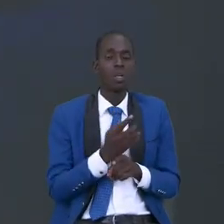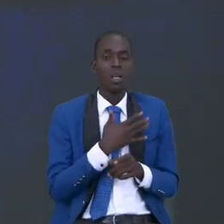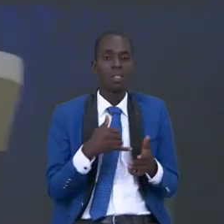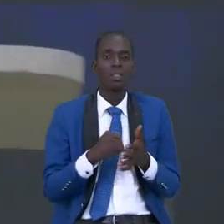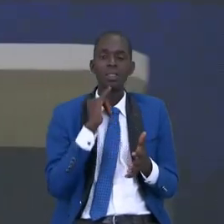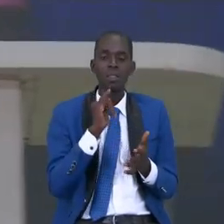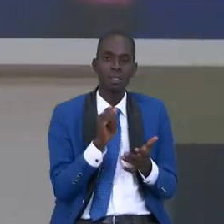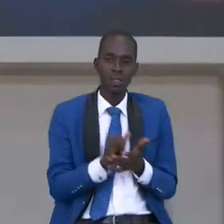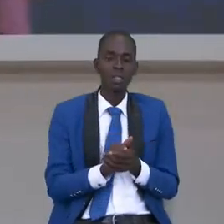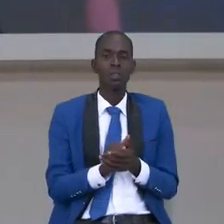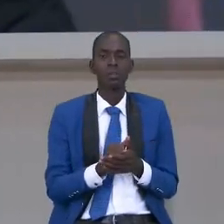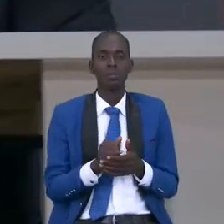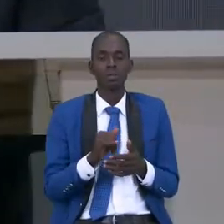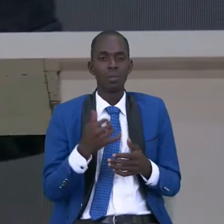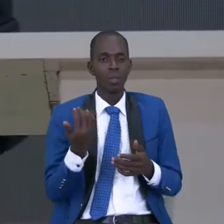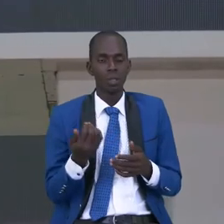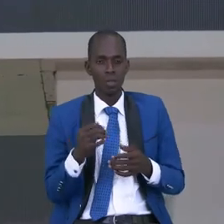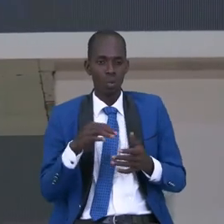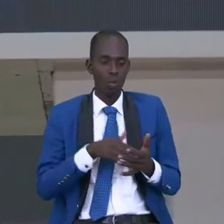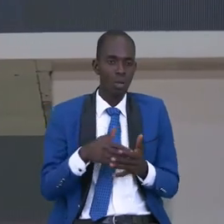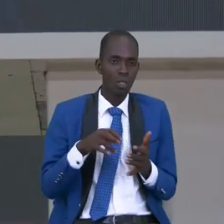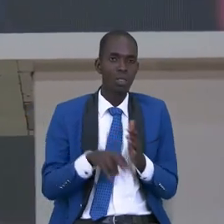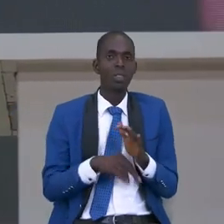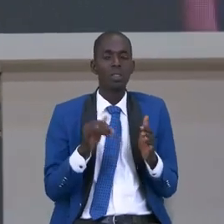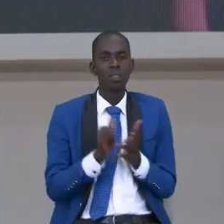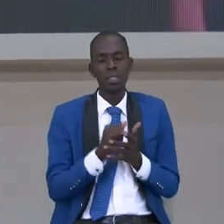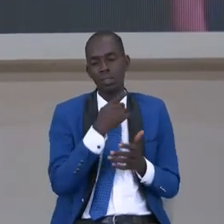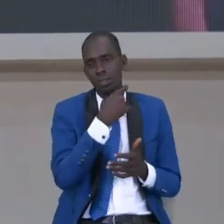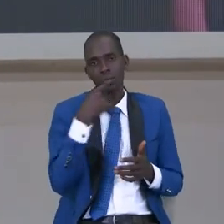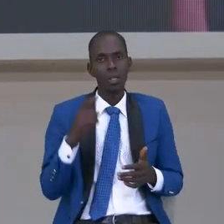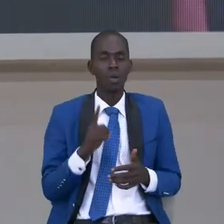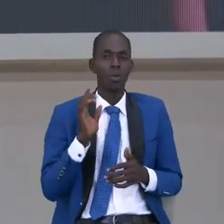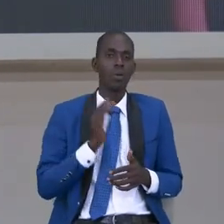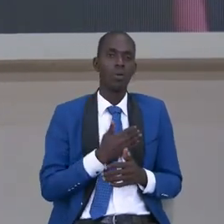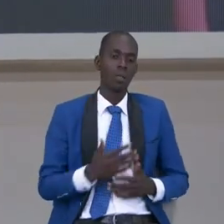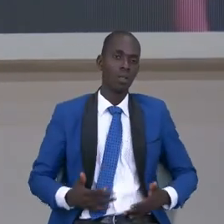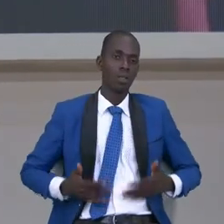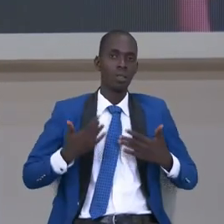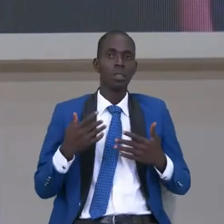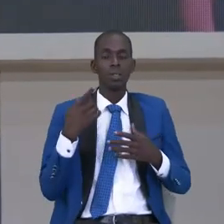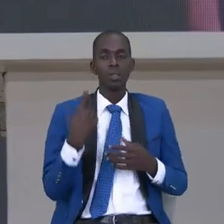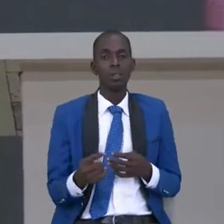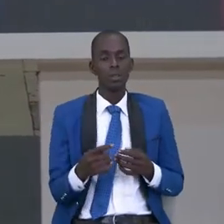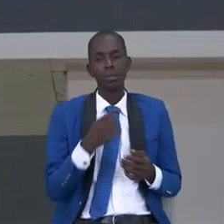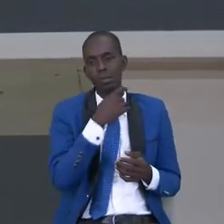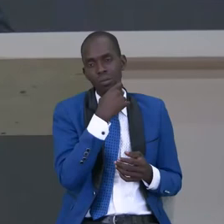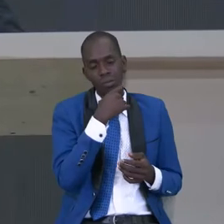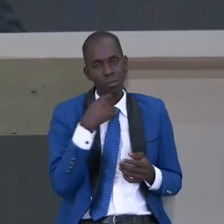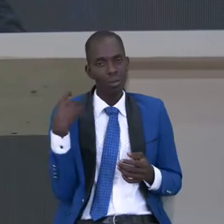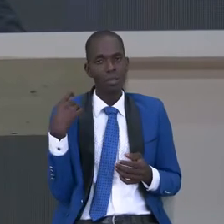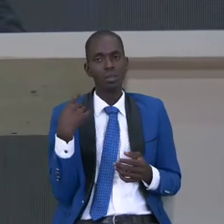that withers and dries up our lives. The withering poverty, paucity